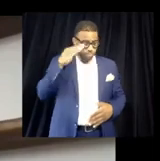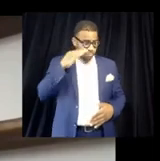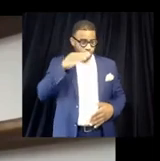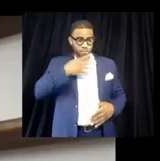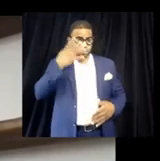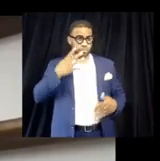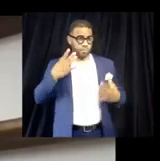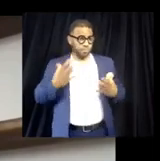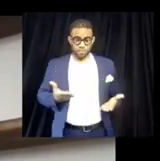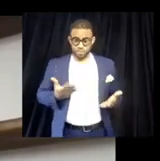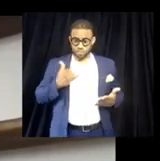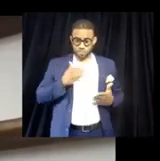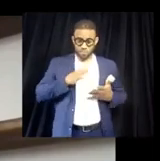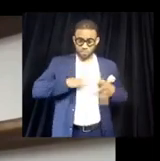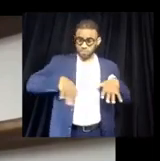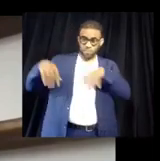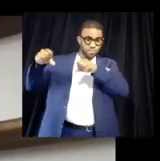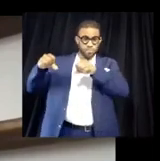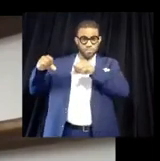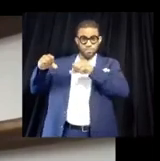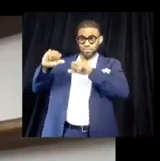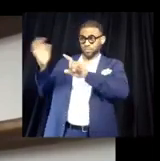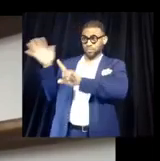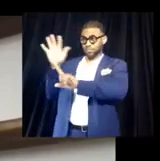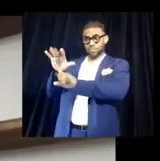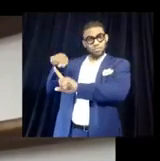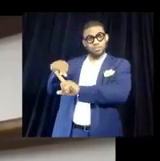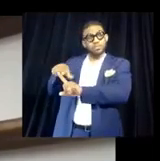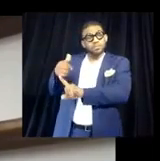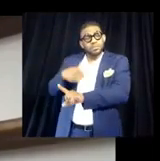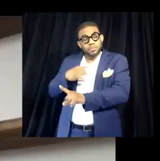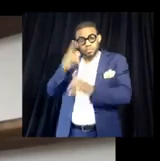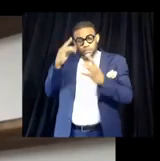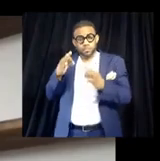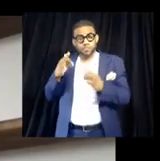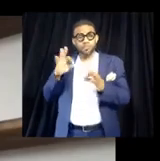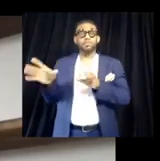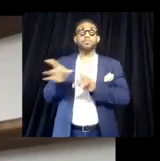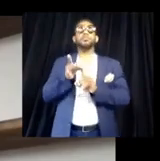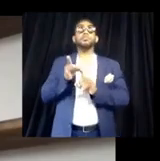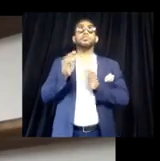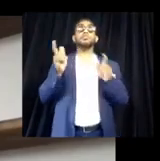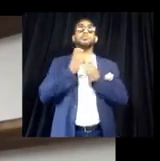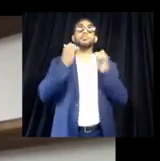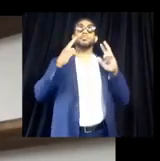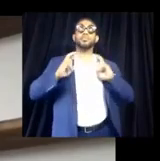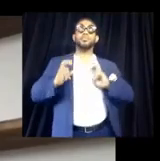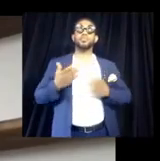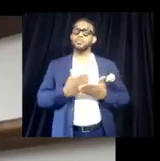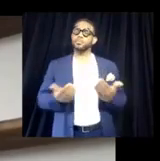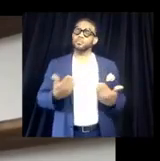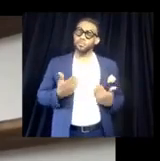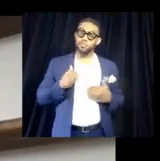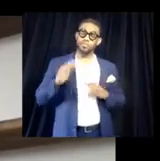Black Burundian immigrant present had to be assimilated, exoticized. So we choose to reclaim and celebrate all those parts